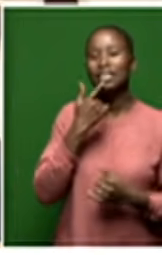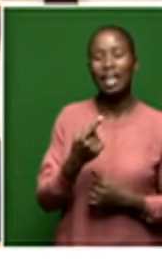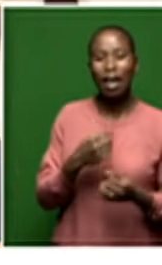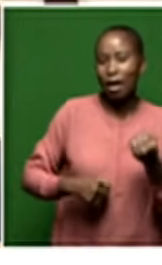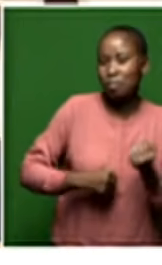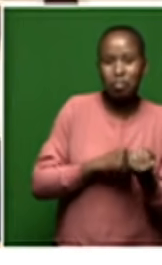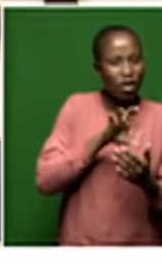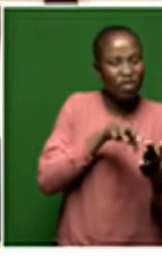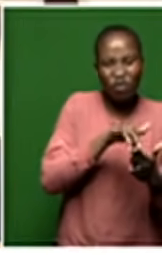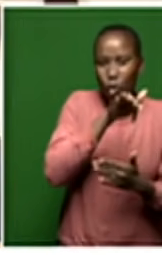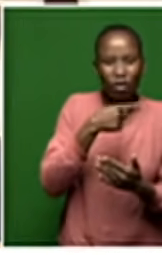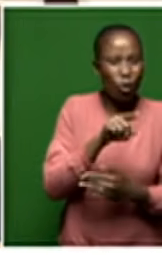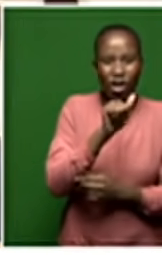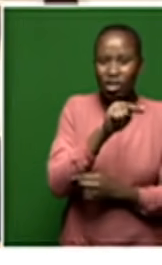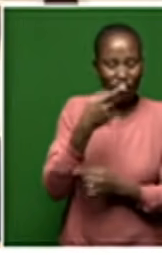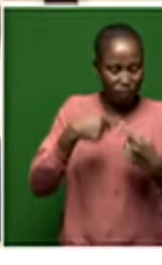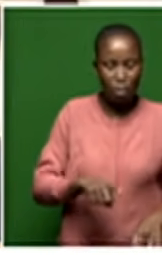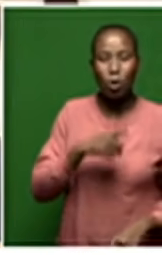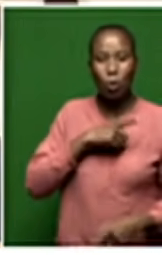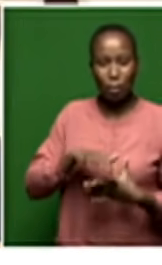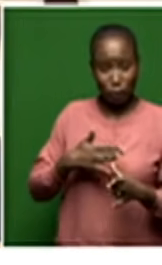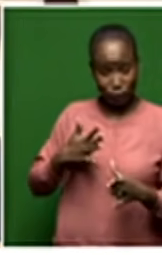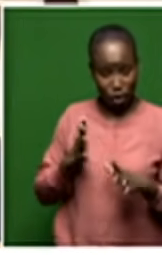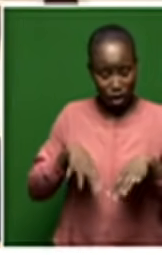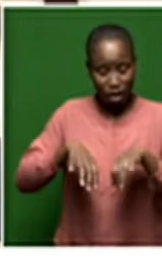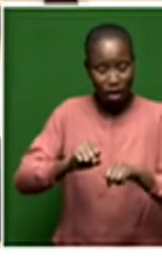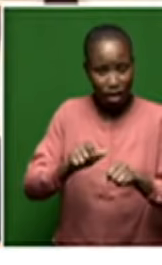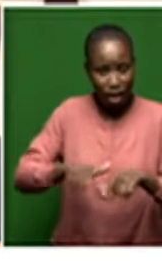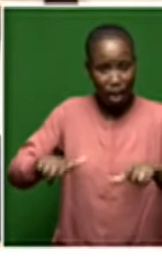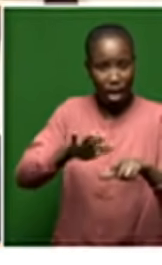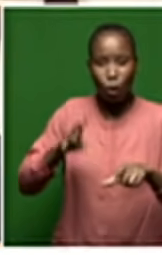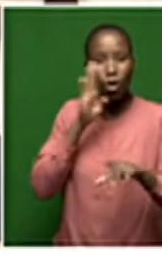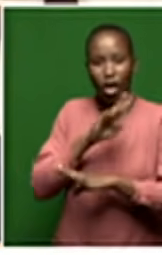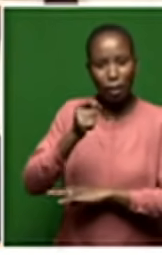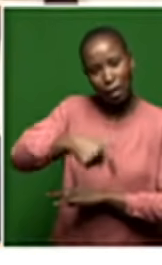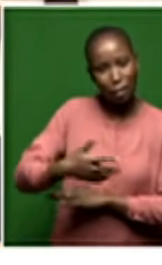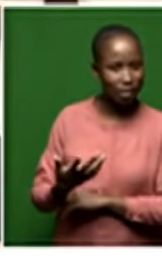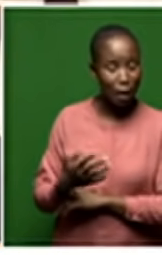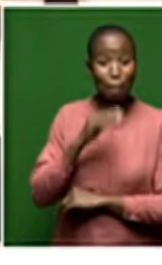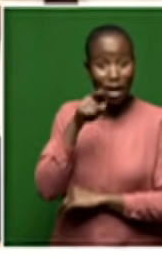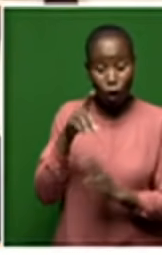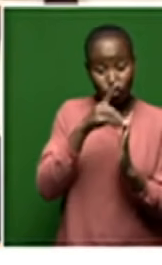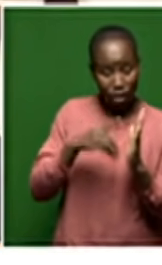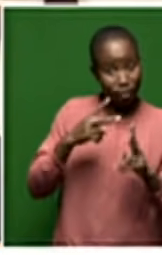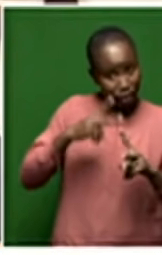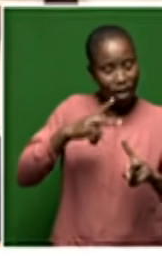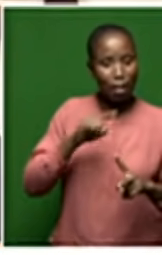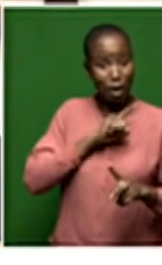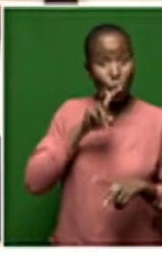will impact the outcome of land expropriation without compensation, as the final draft will need a 2/3